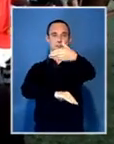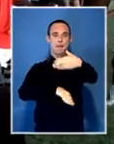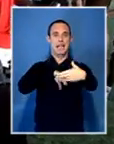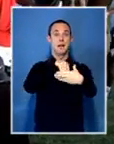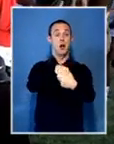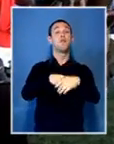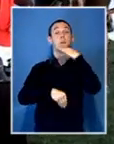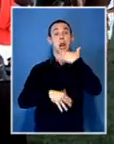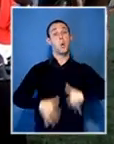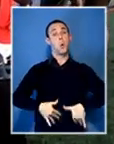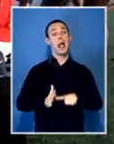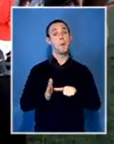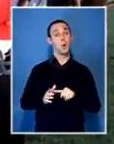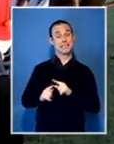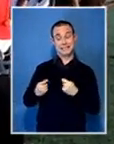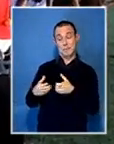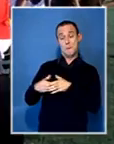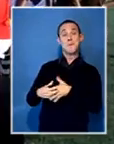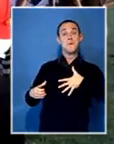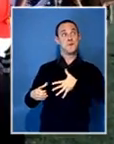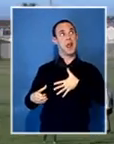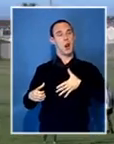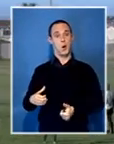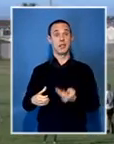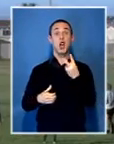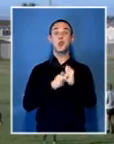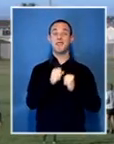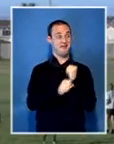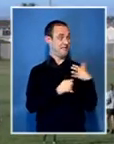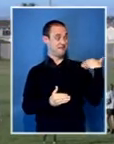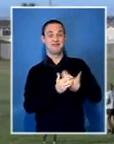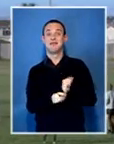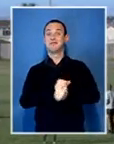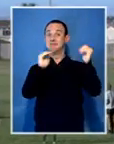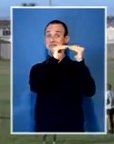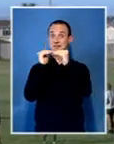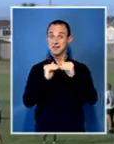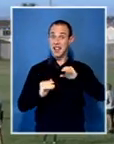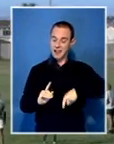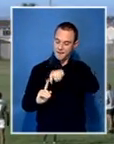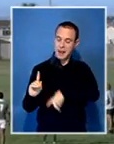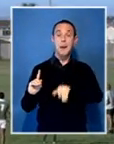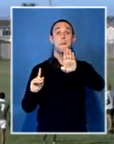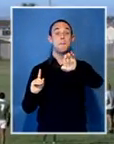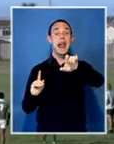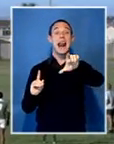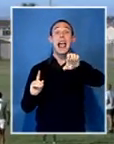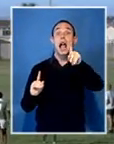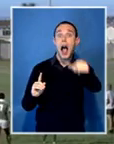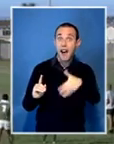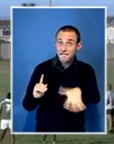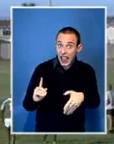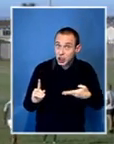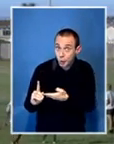highlight for the team. After 20 years of democracy, the club has groomed players such as Soli Tibilika, Zwandile